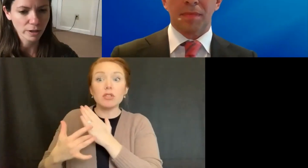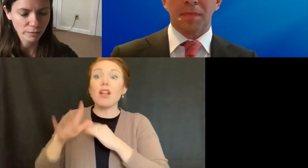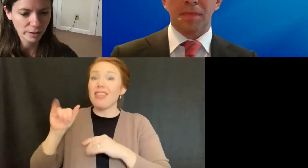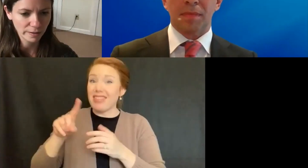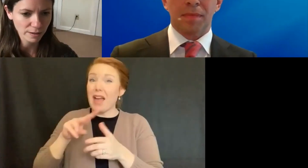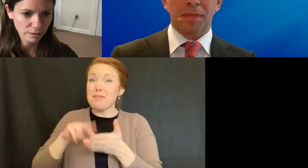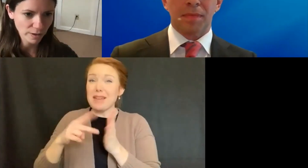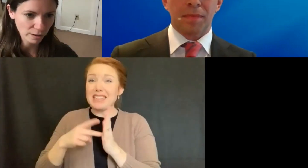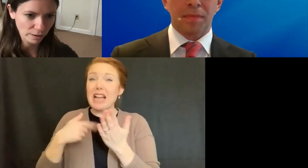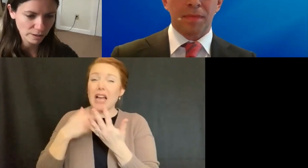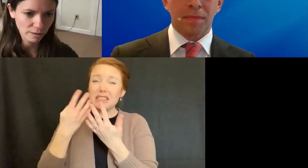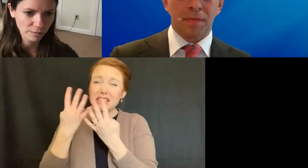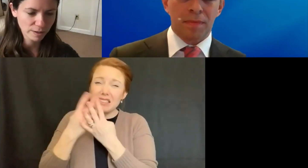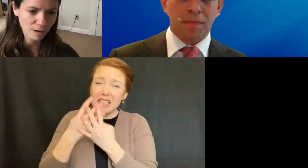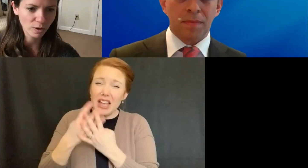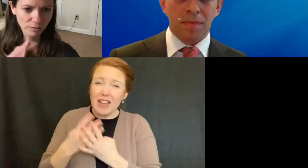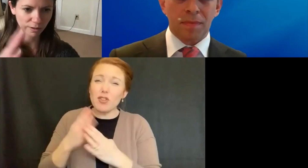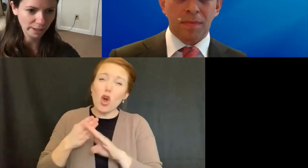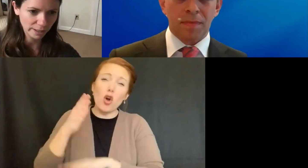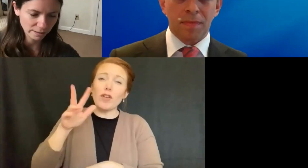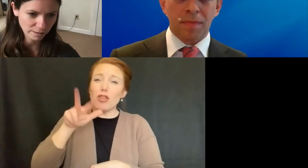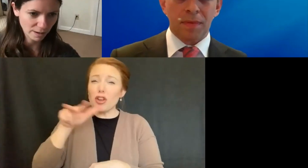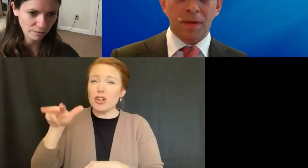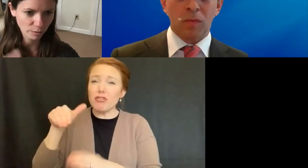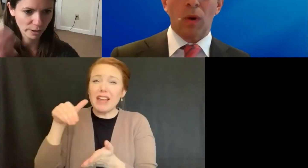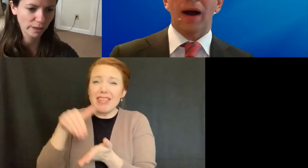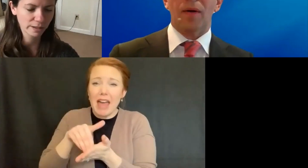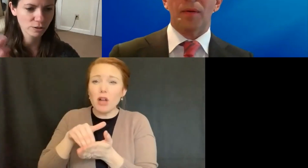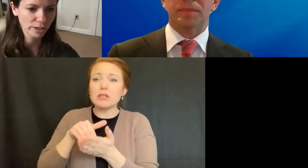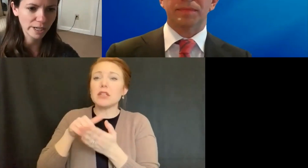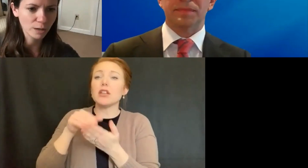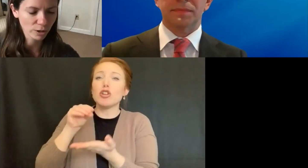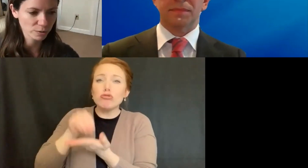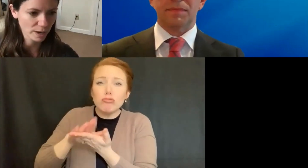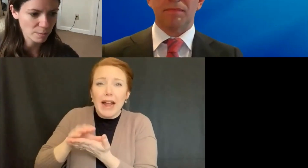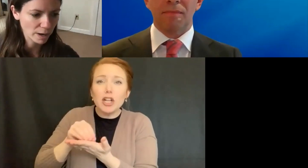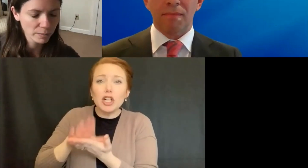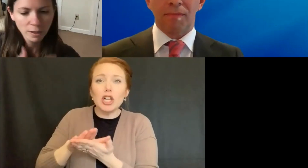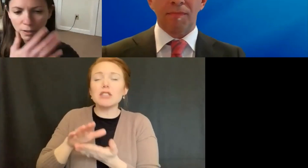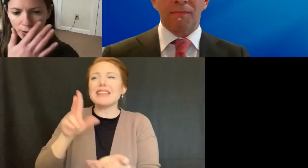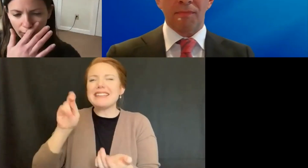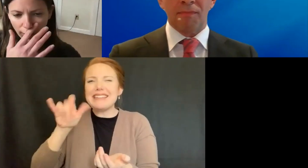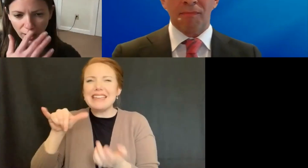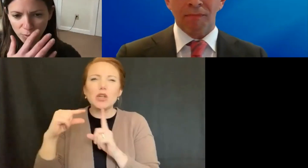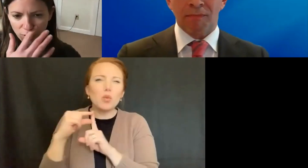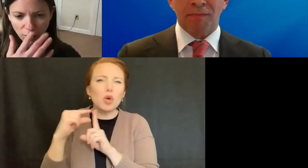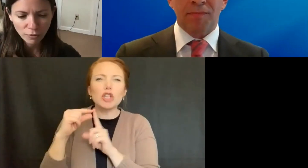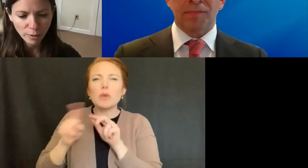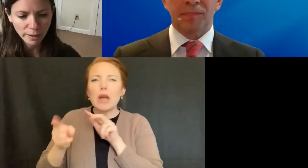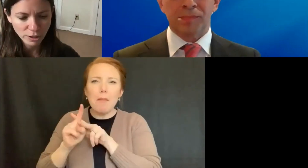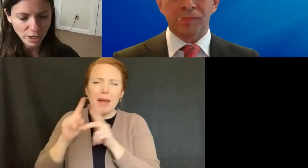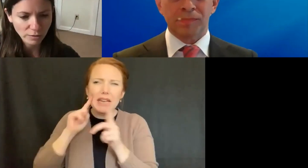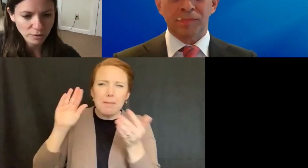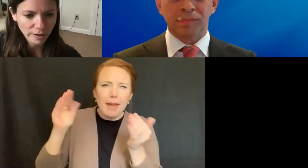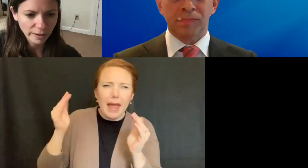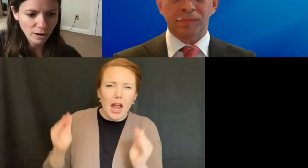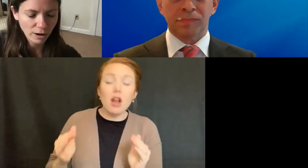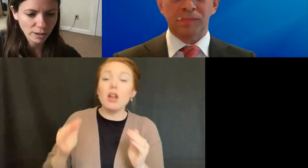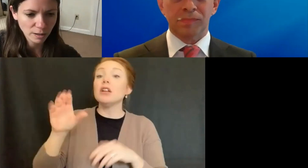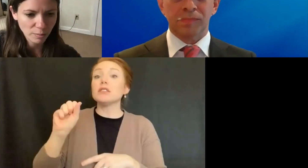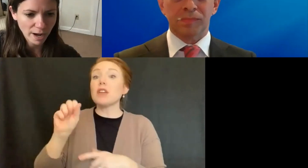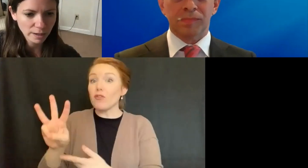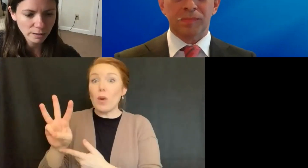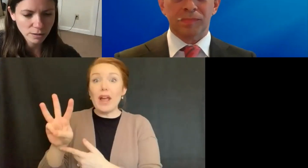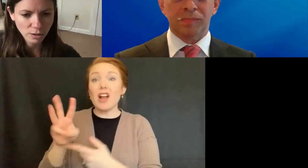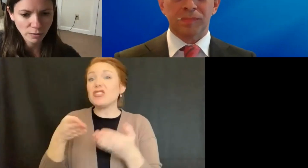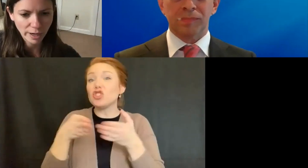over 33,000 records of somewhat related stuff where like certain keywords would come up. Software in general is very hard